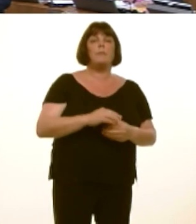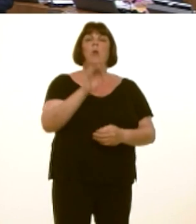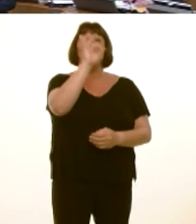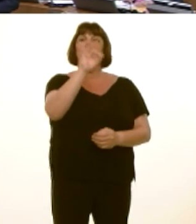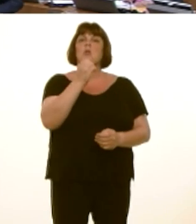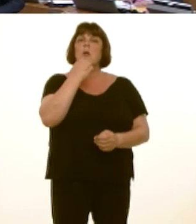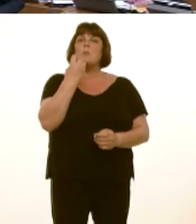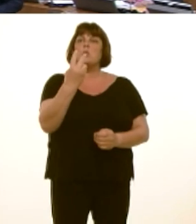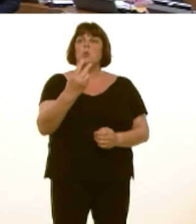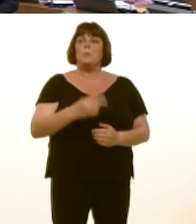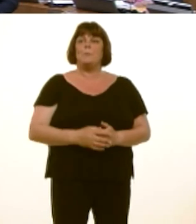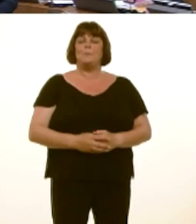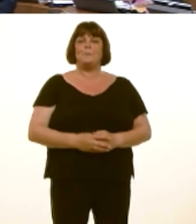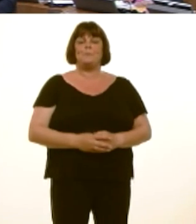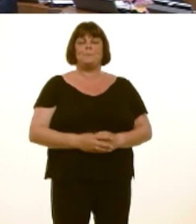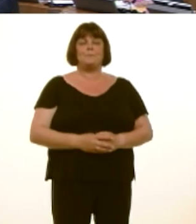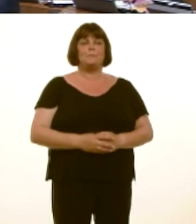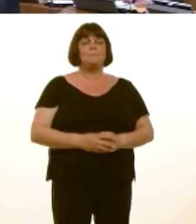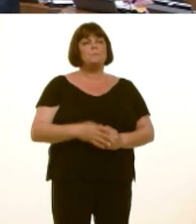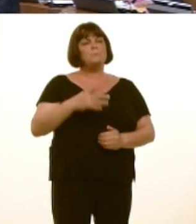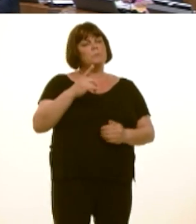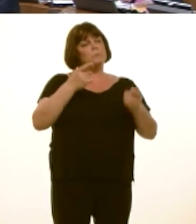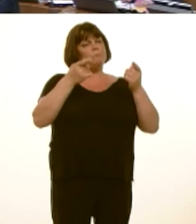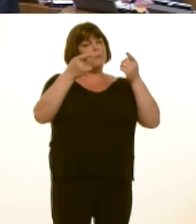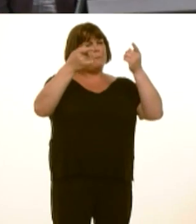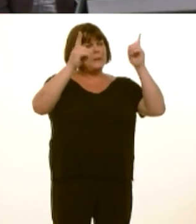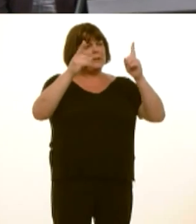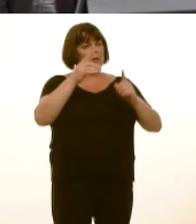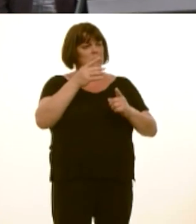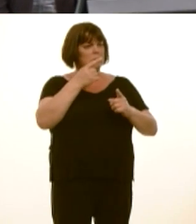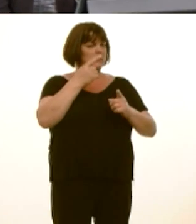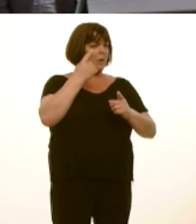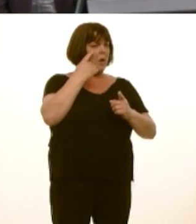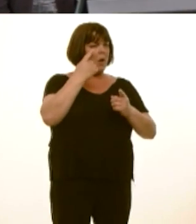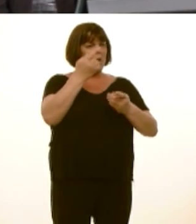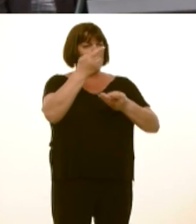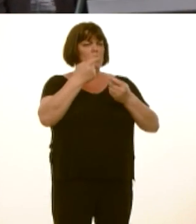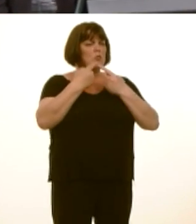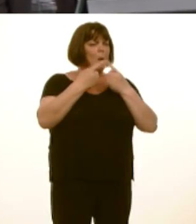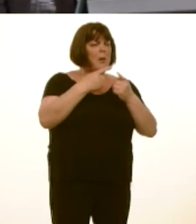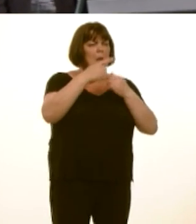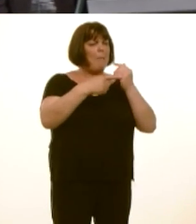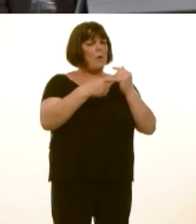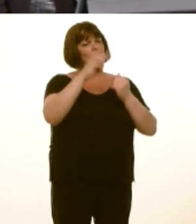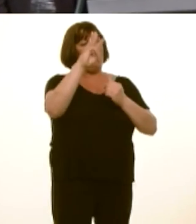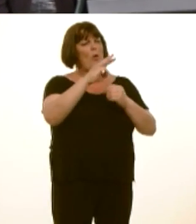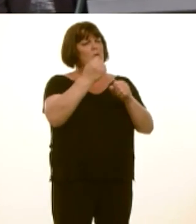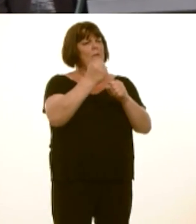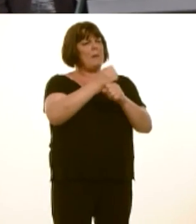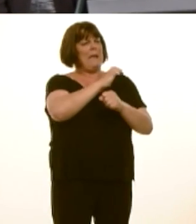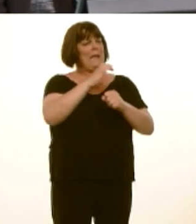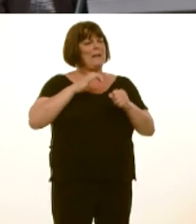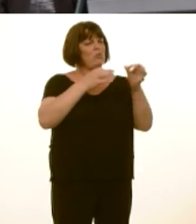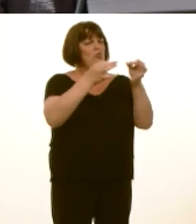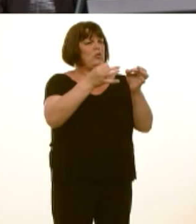Am wnaeth y Prif Weinidog ddatganiad ar strategaeth canser Llywodraeth Cymru? Mae'n cynllun cyflawn ni ar gyfer canser yn dangos y camau yn